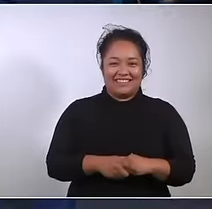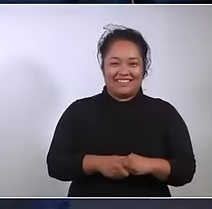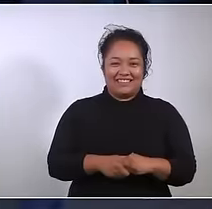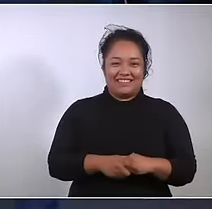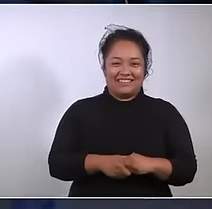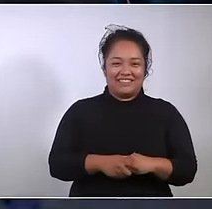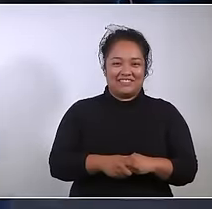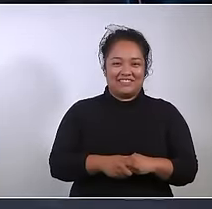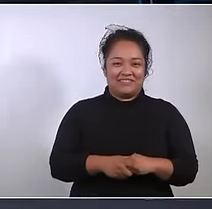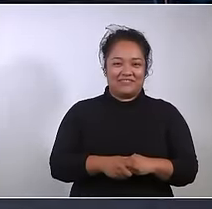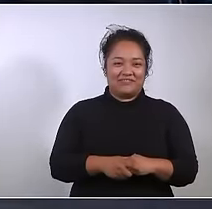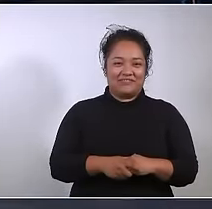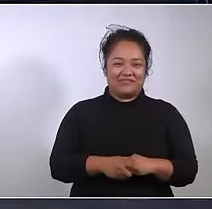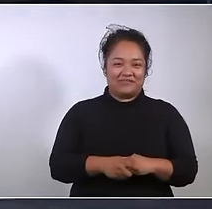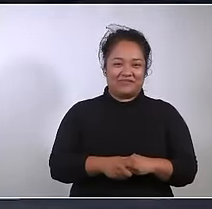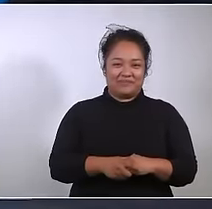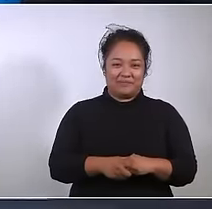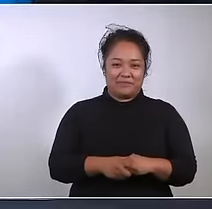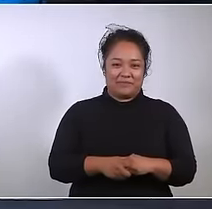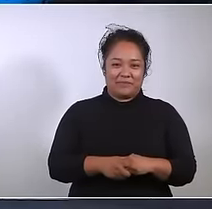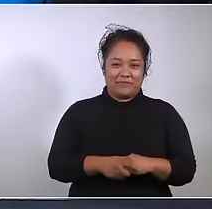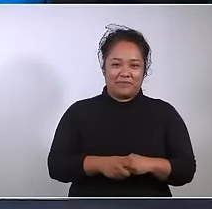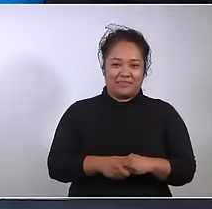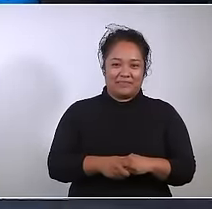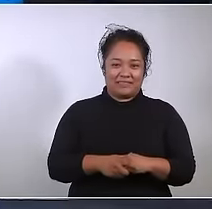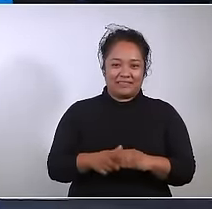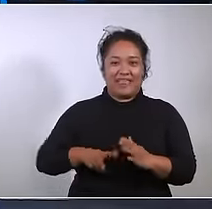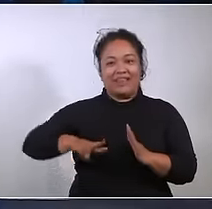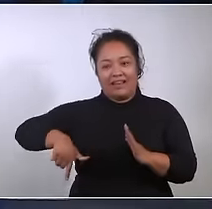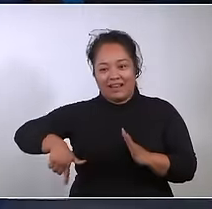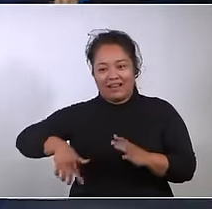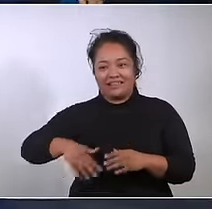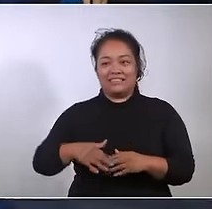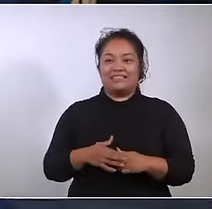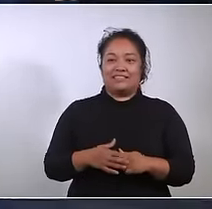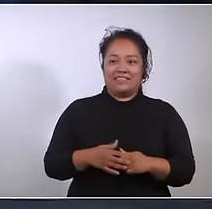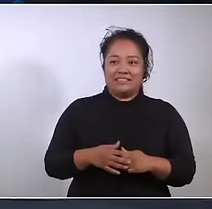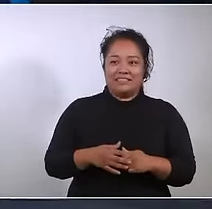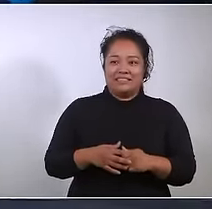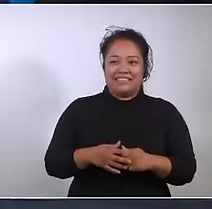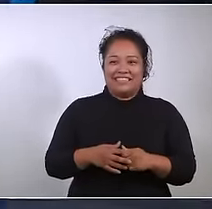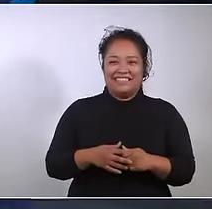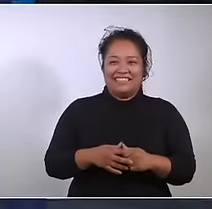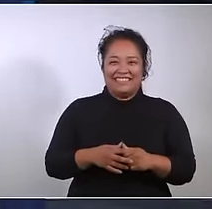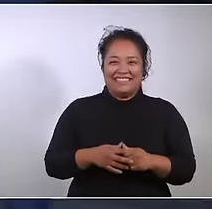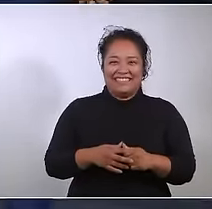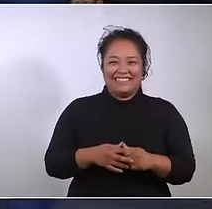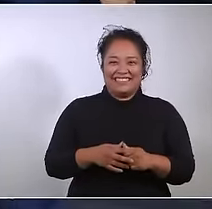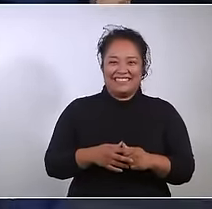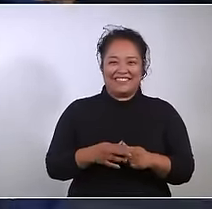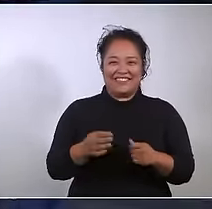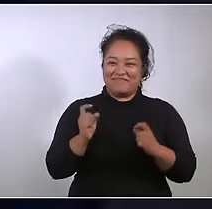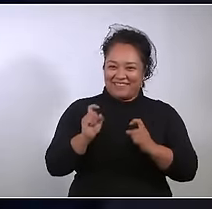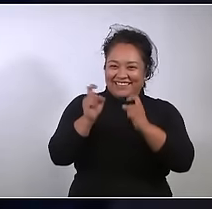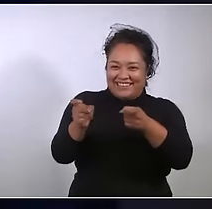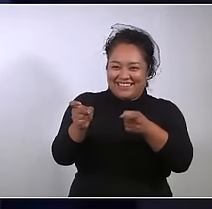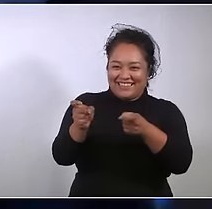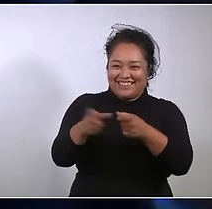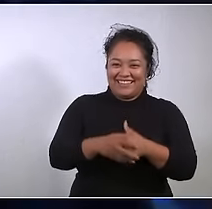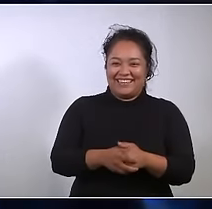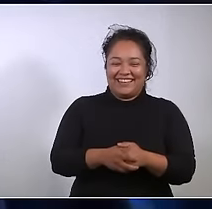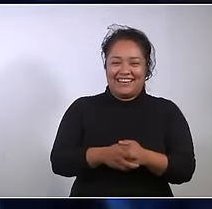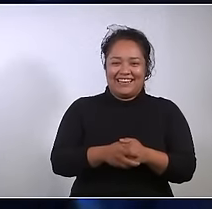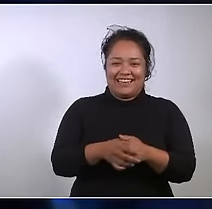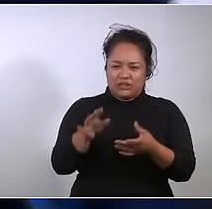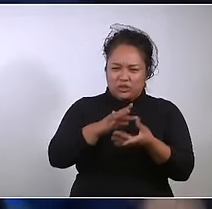Waking up early. Despertando temprano. Staying late. Quedándose tarde. And when we give. Y cuando damos.